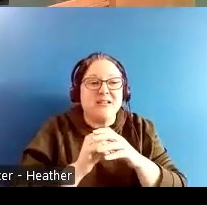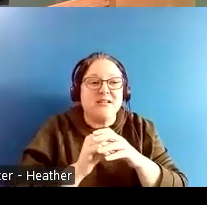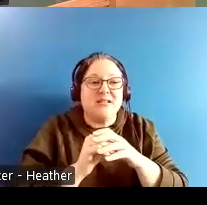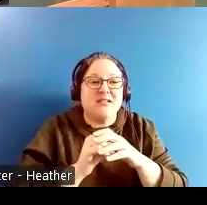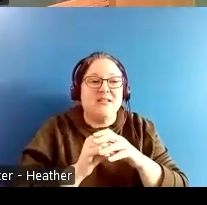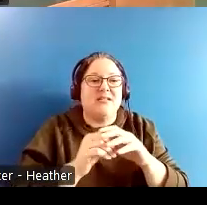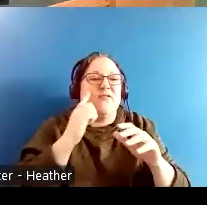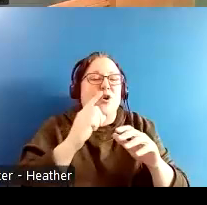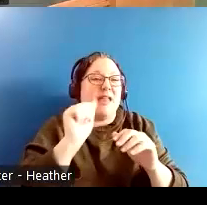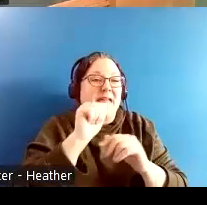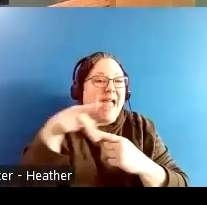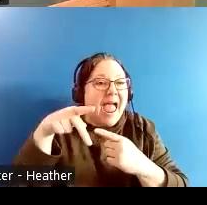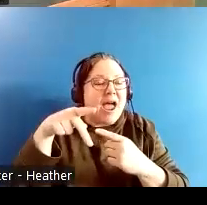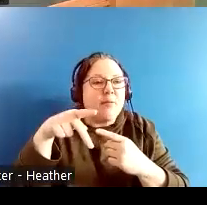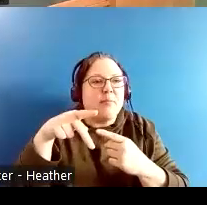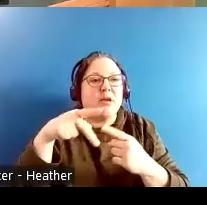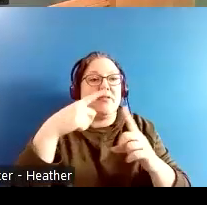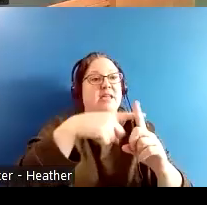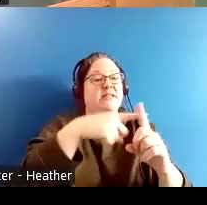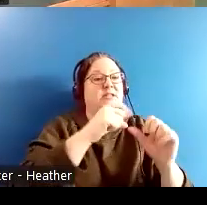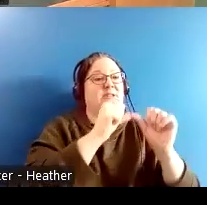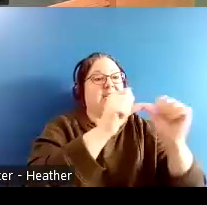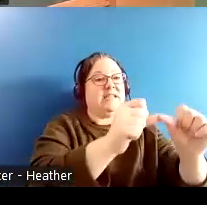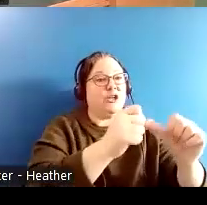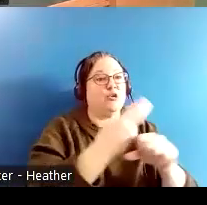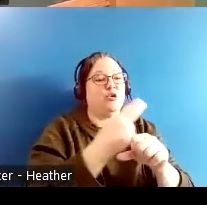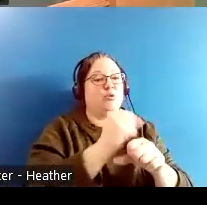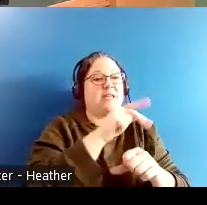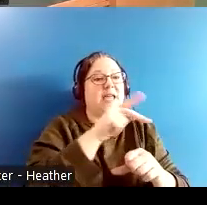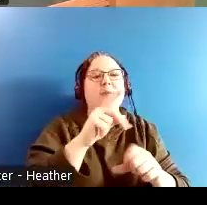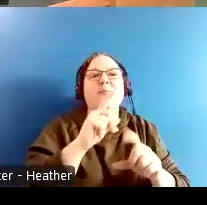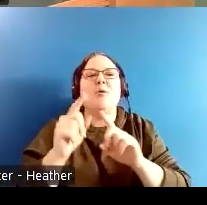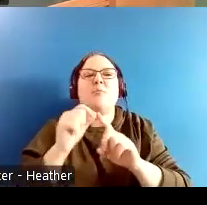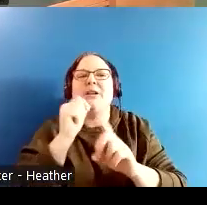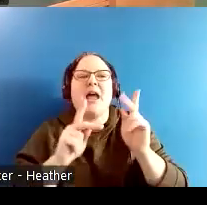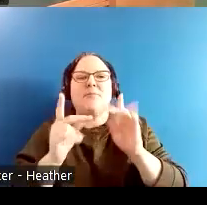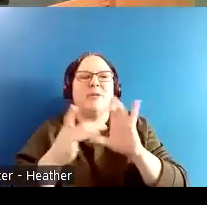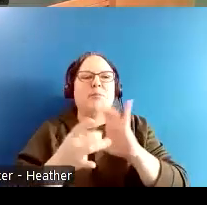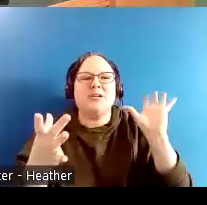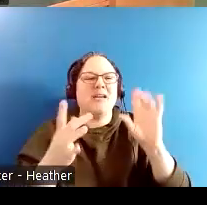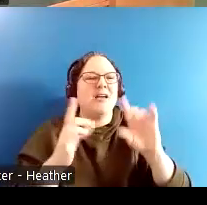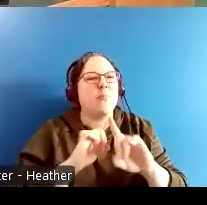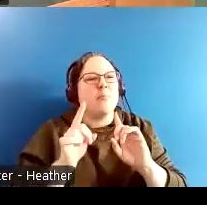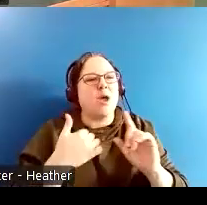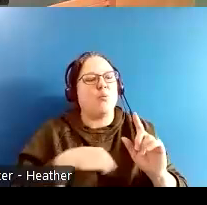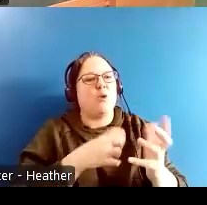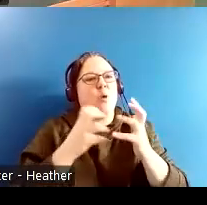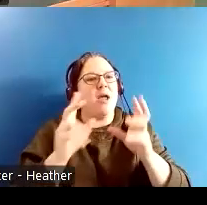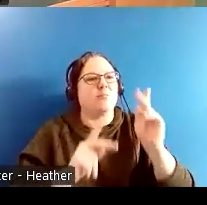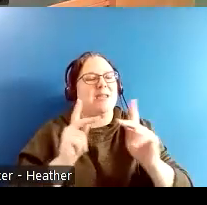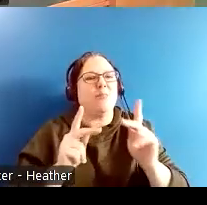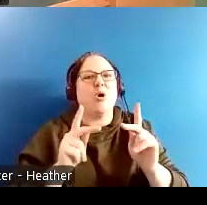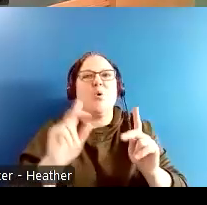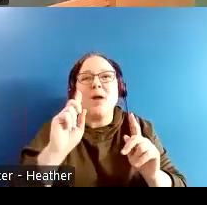apps, the incentive is to continually use the app and to not get people to disengage. But inherently, we want to get our patients to the point where they